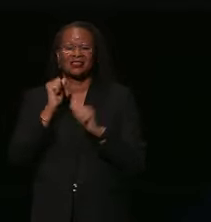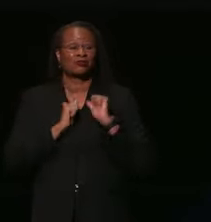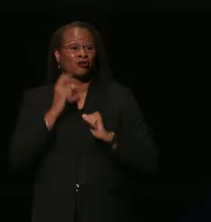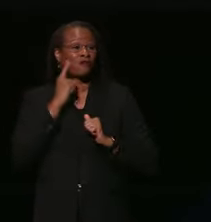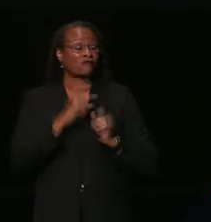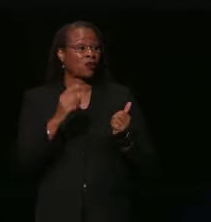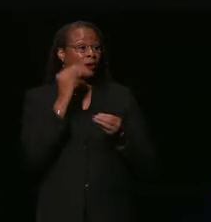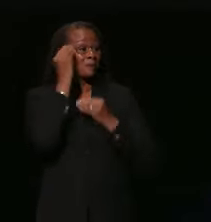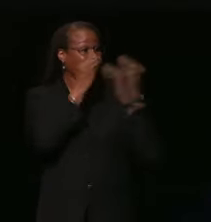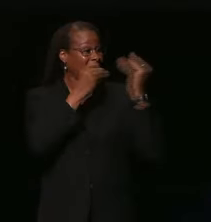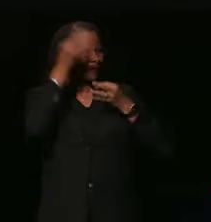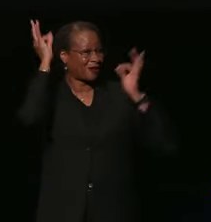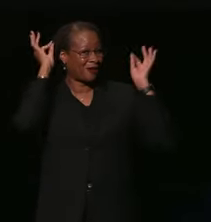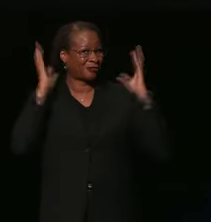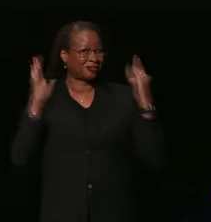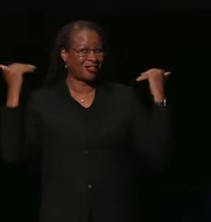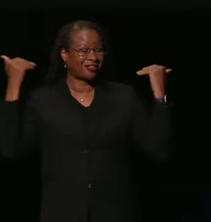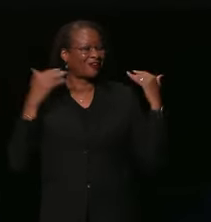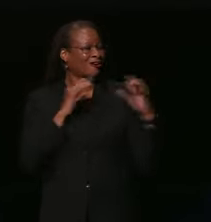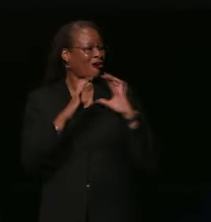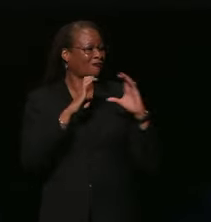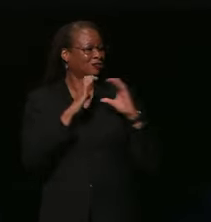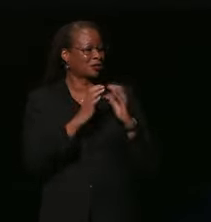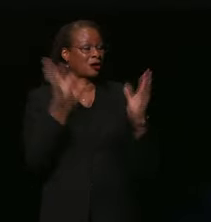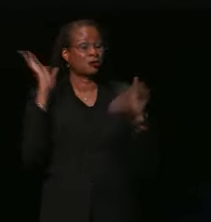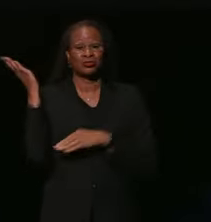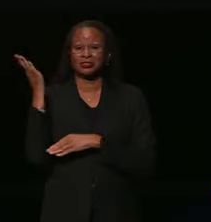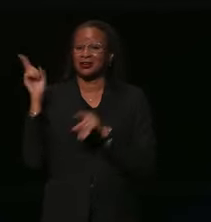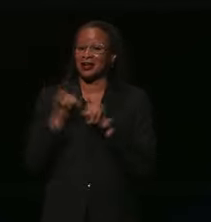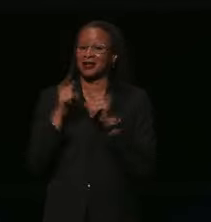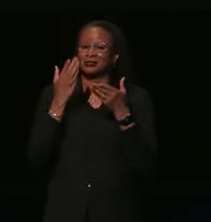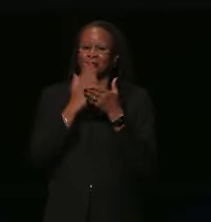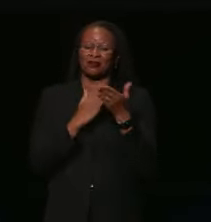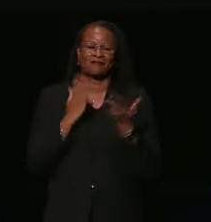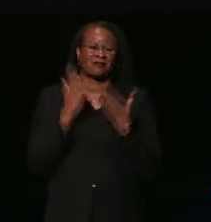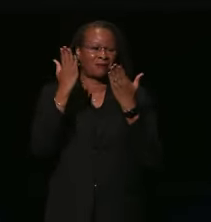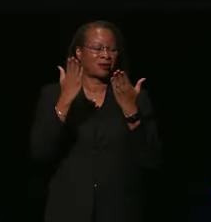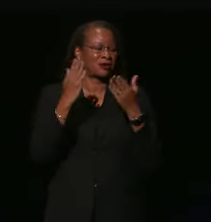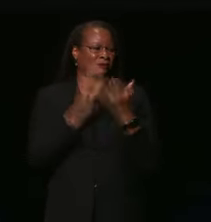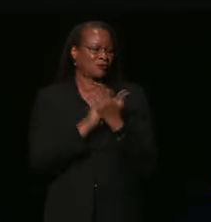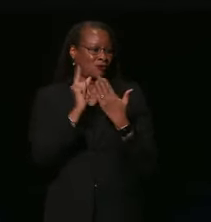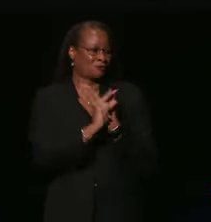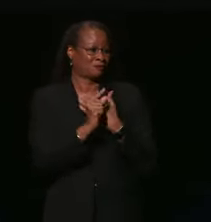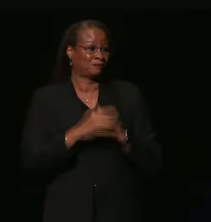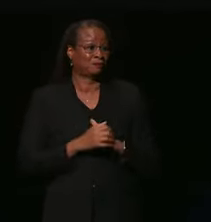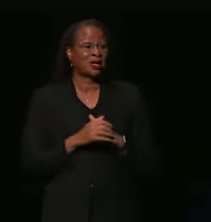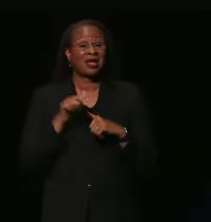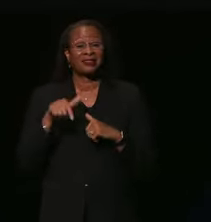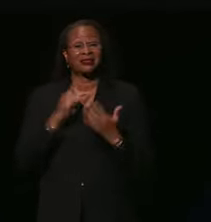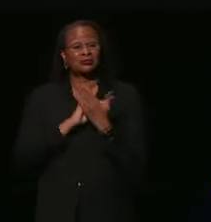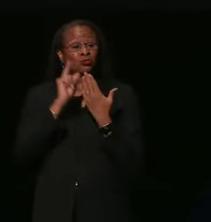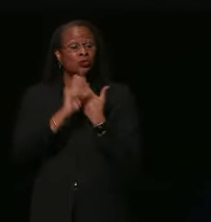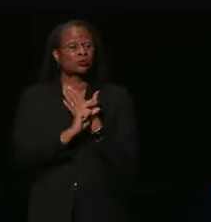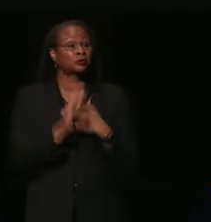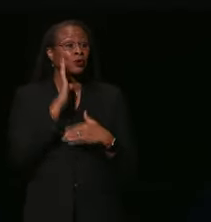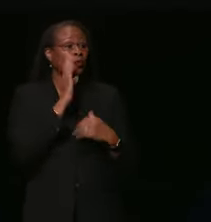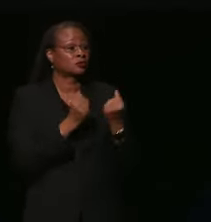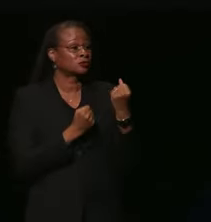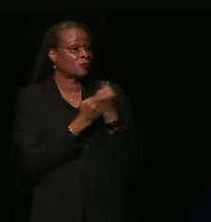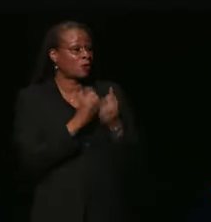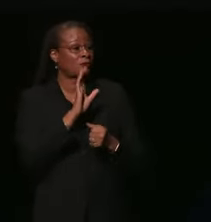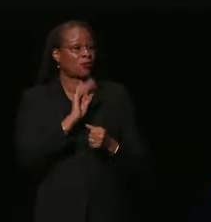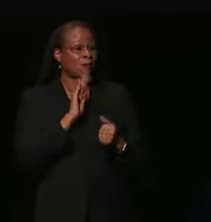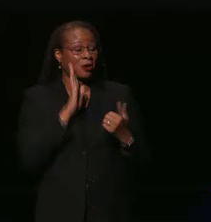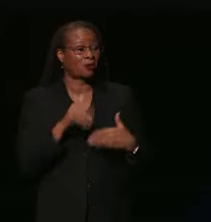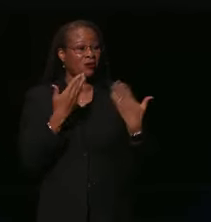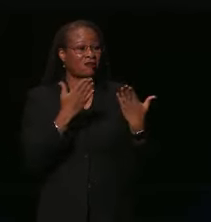and hairstyling conversation presented as part of our nominee programs. Nominee programs support is provided